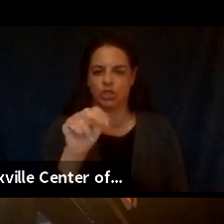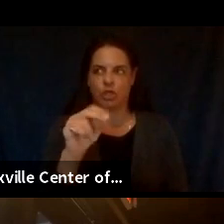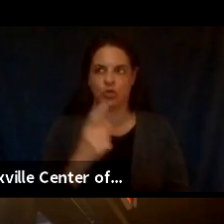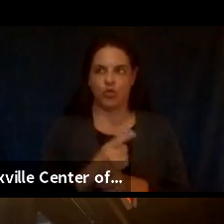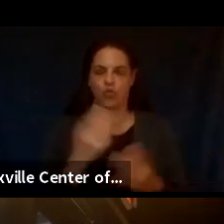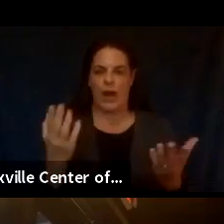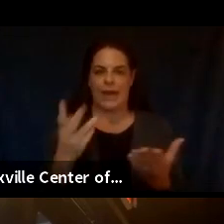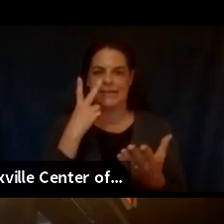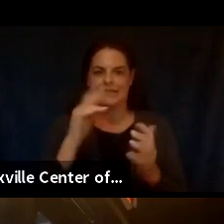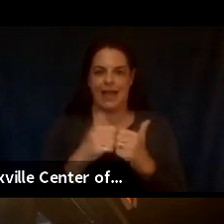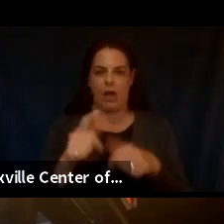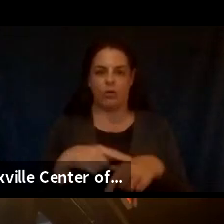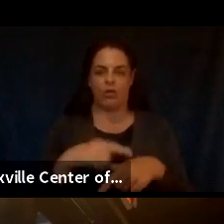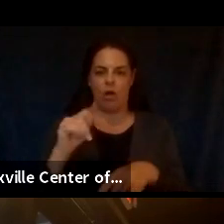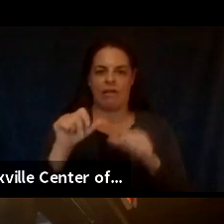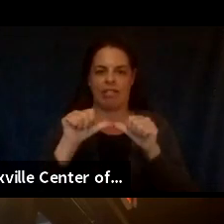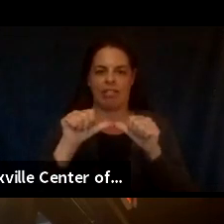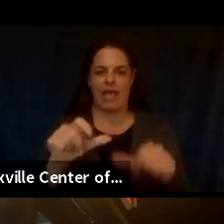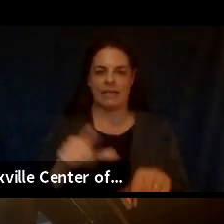see how long it lasted.